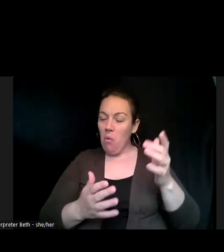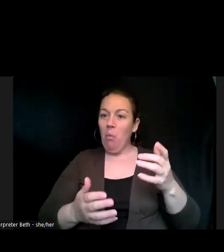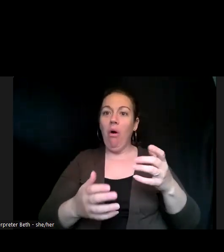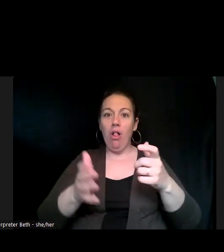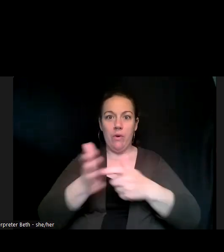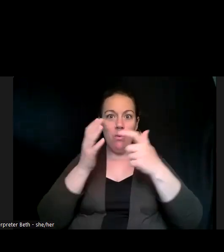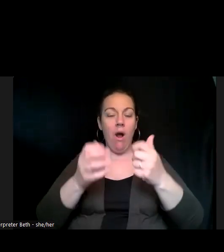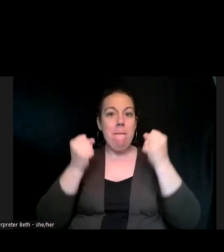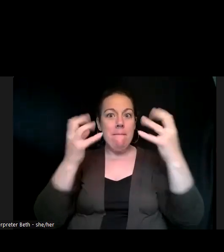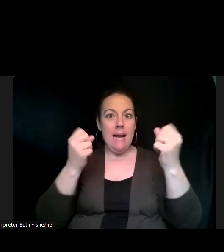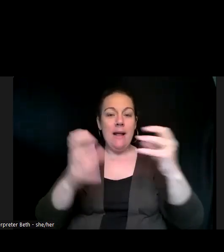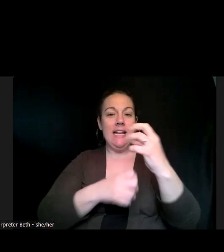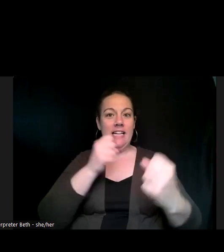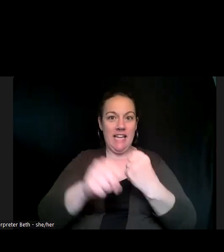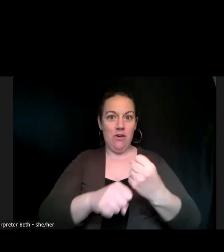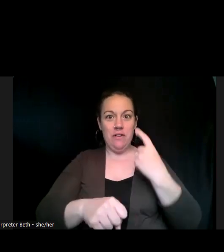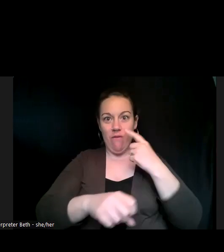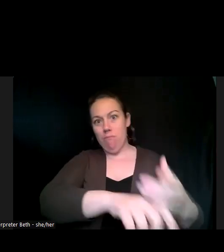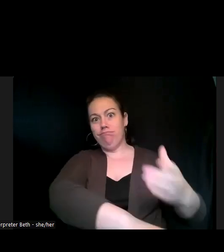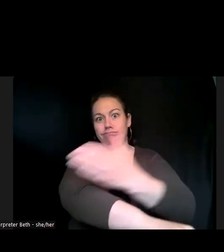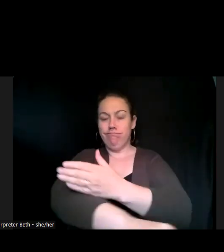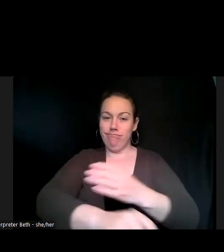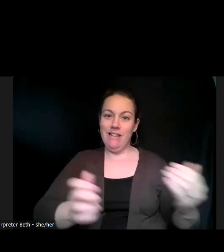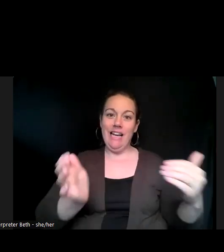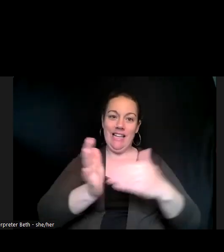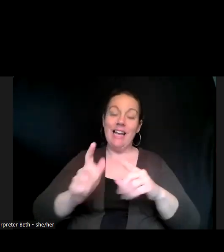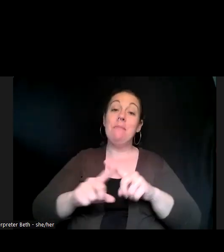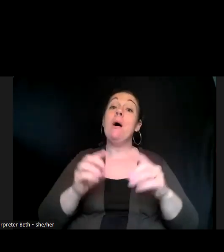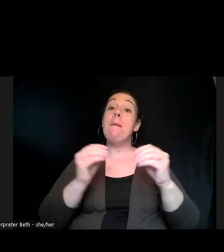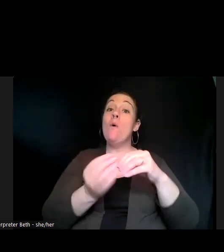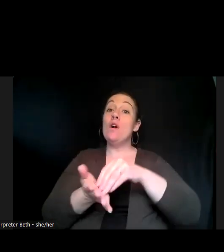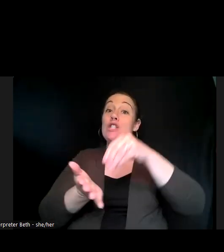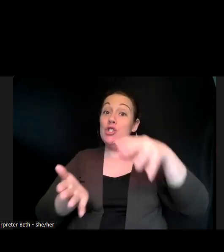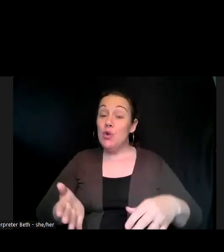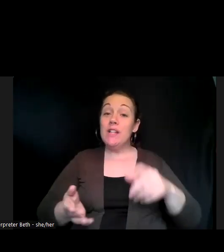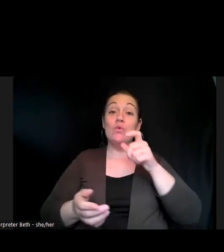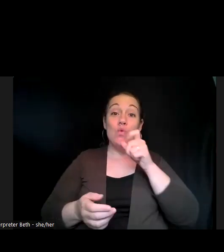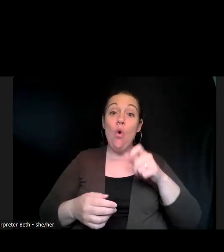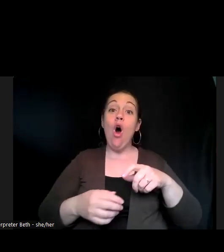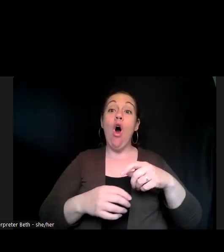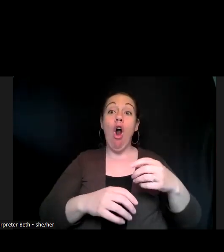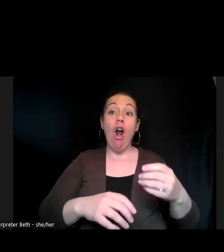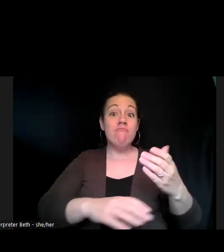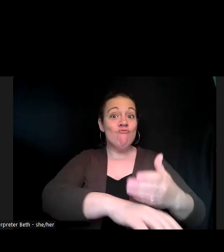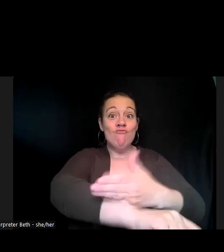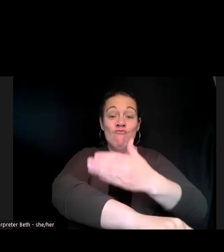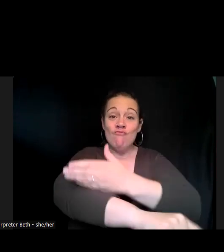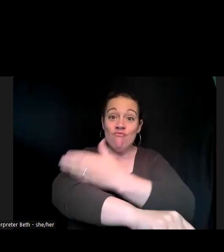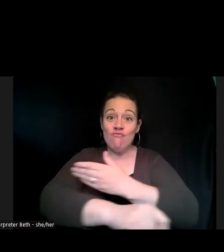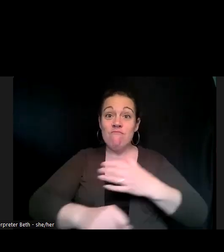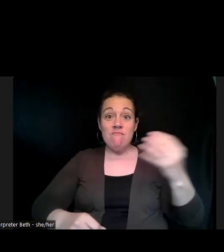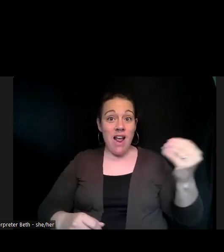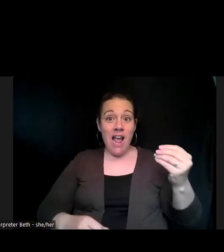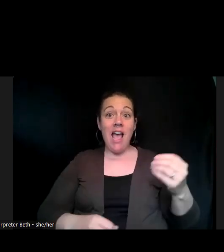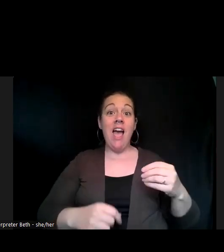returned to pre-pandemic levels in almost all grades, with more students scoring met or exceeding expectations than in 2019.